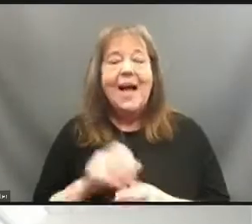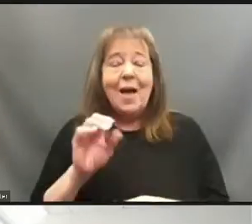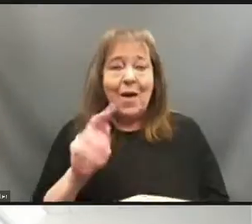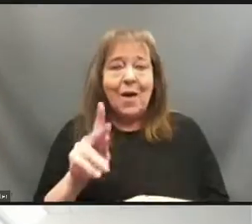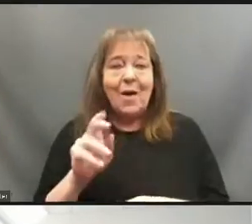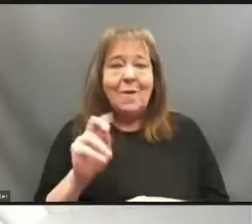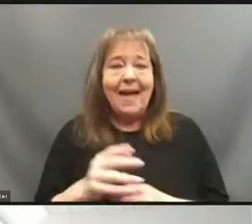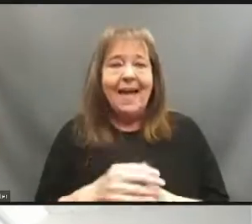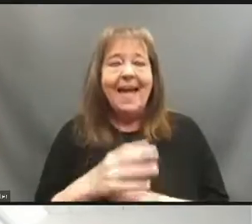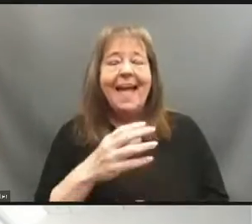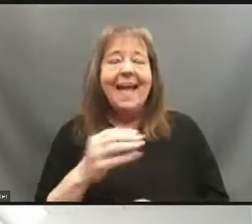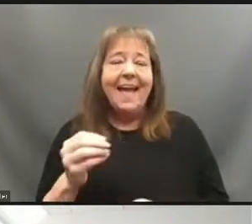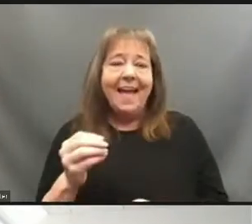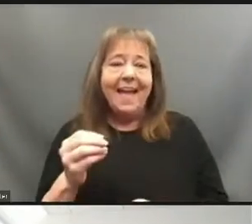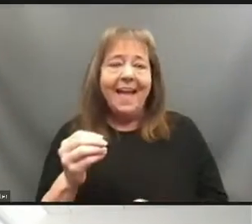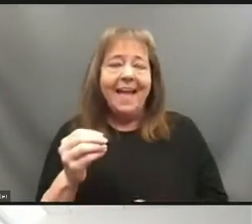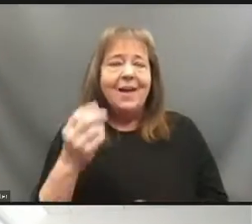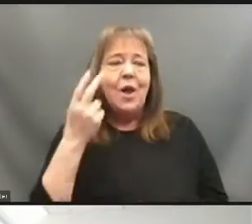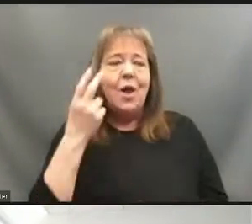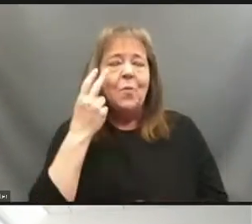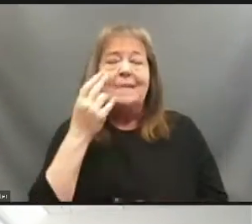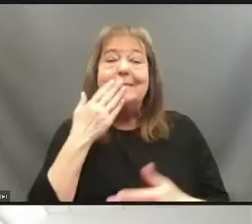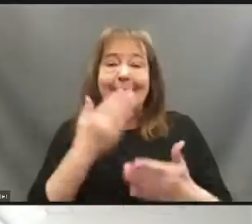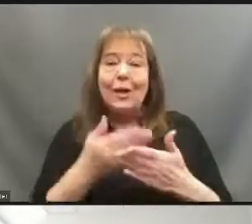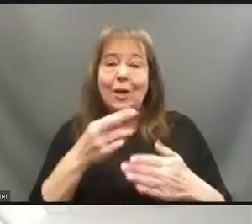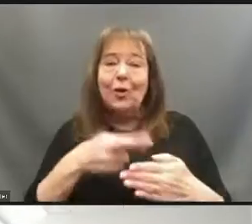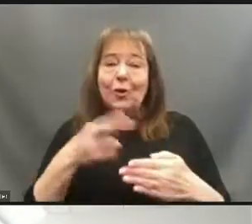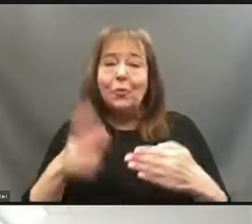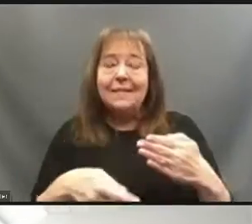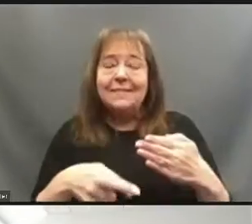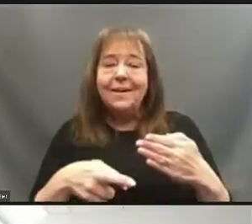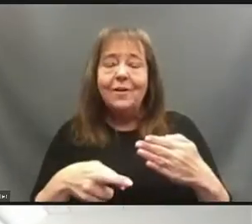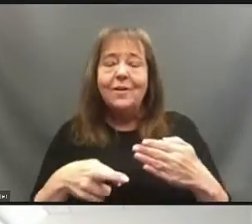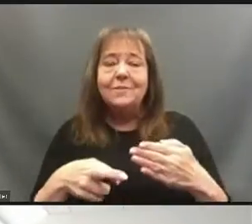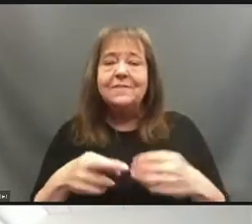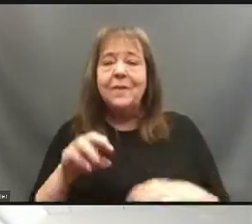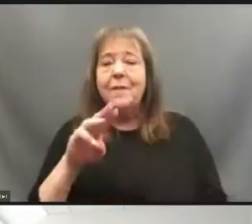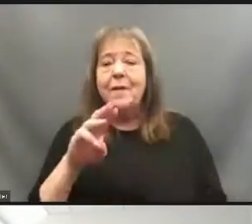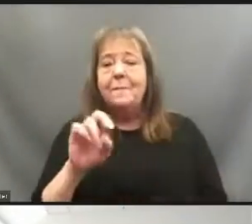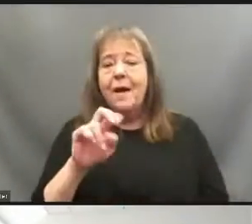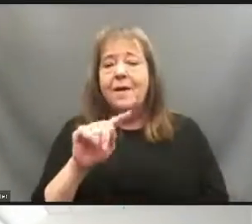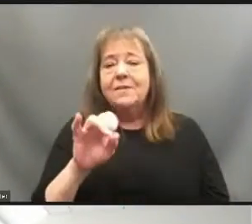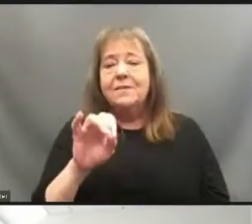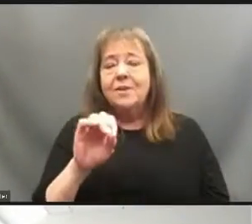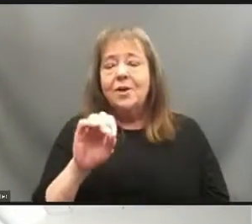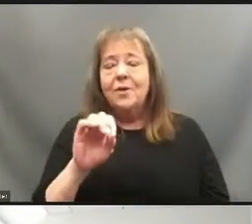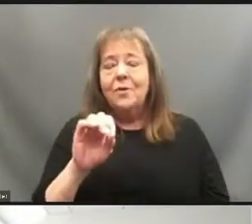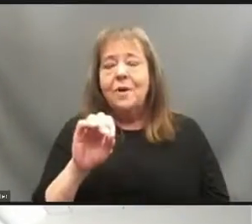Alrighty. And we're seeing good results with the monoclonal